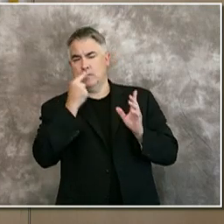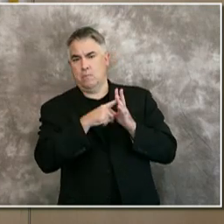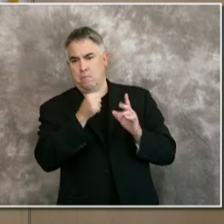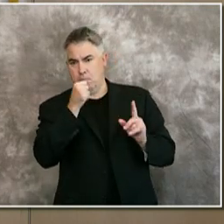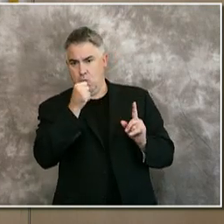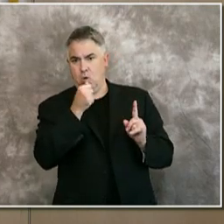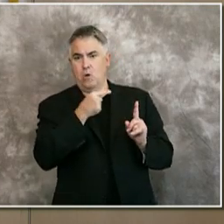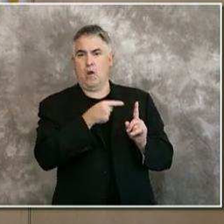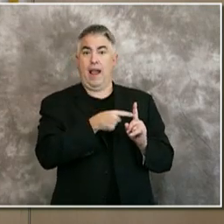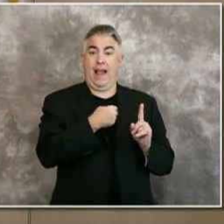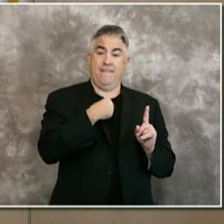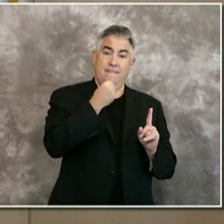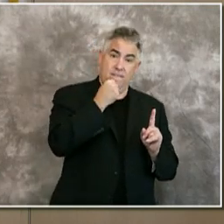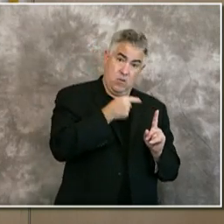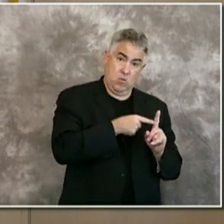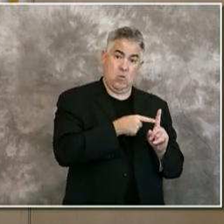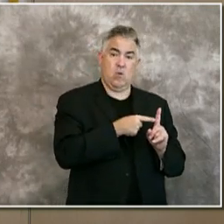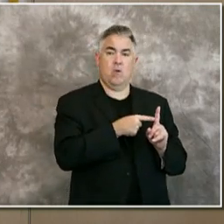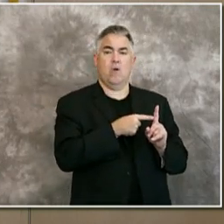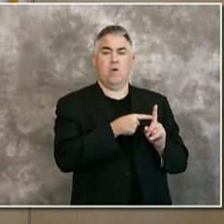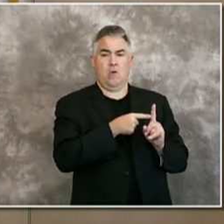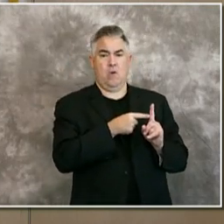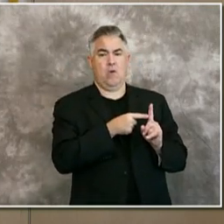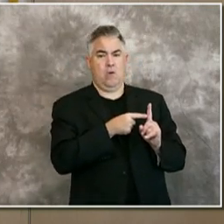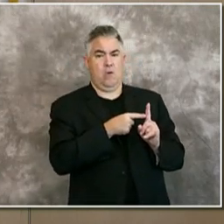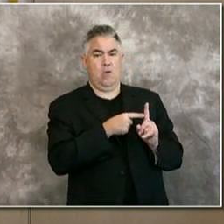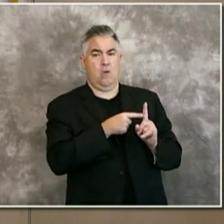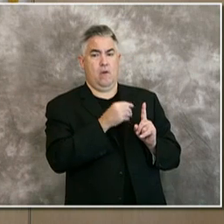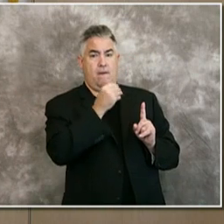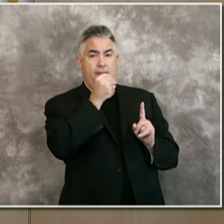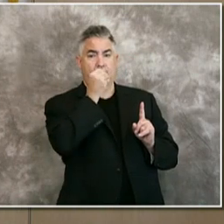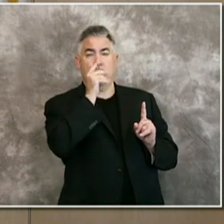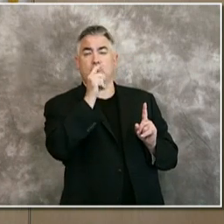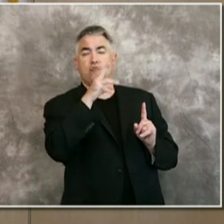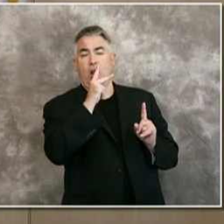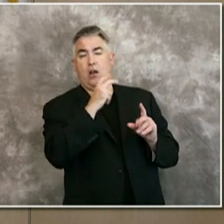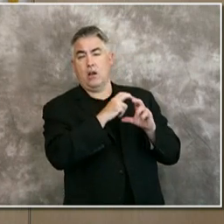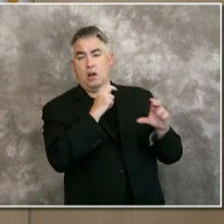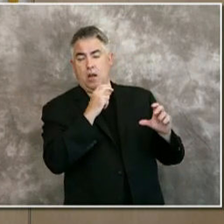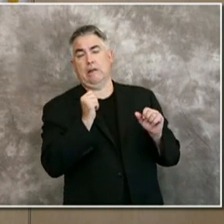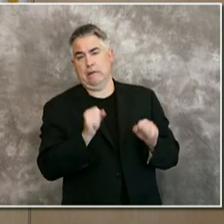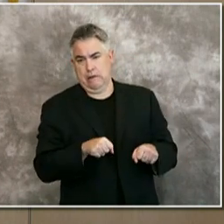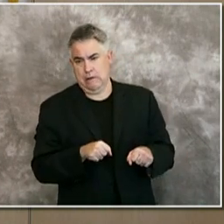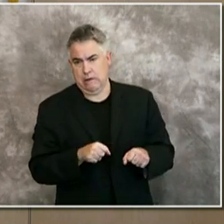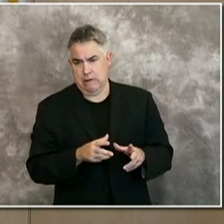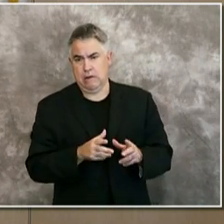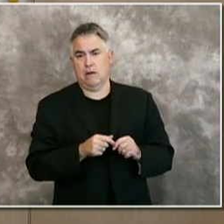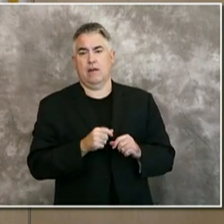can develop relationships with food trucks. But again, they still have to